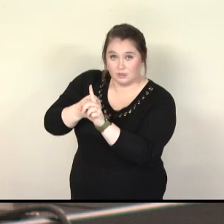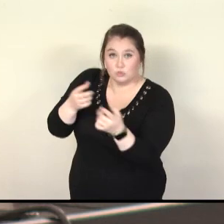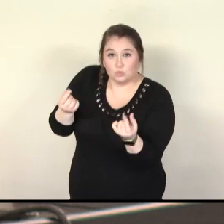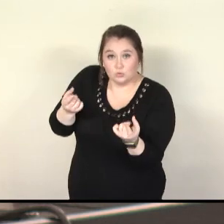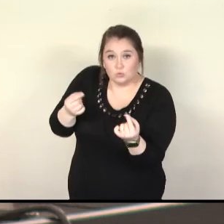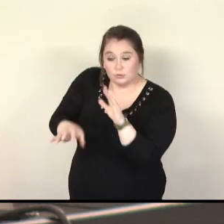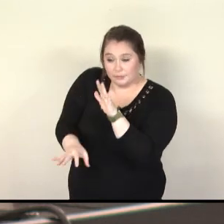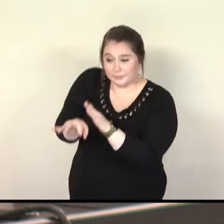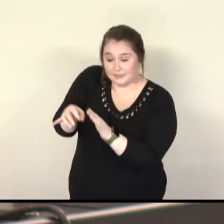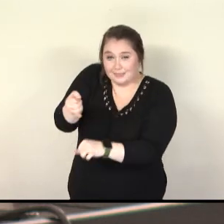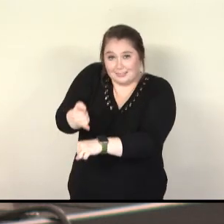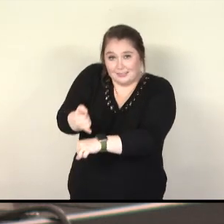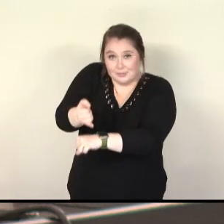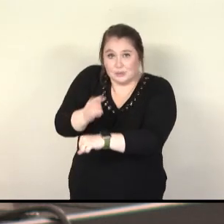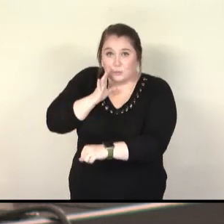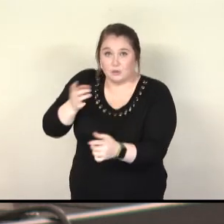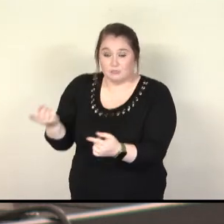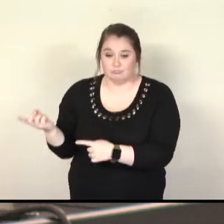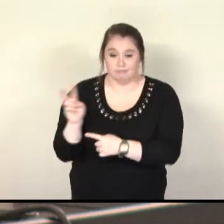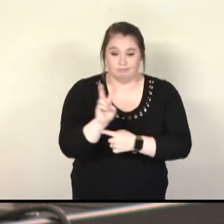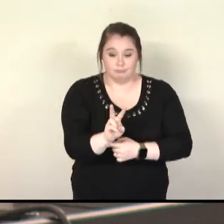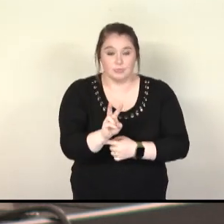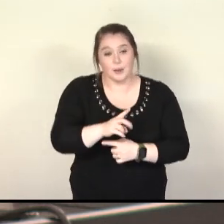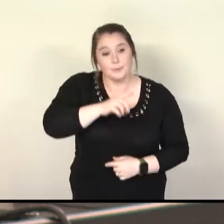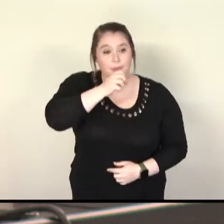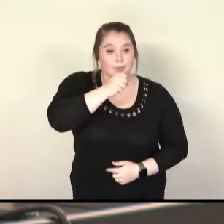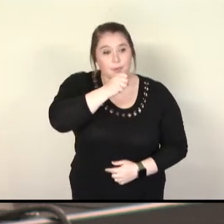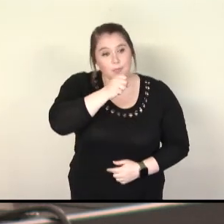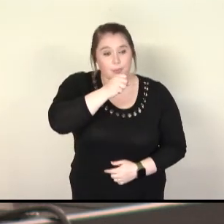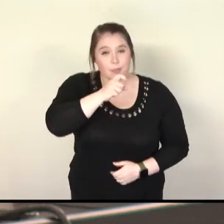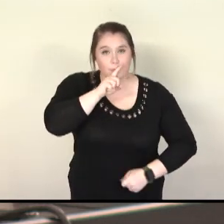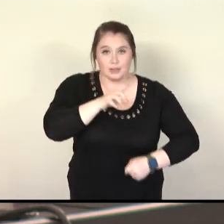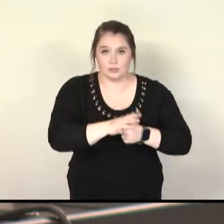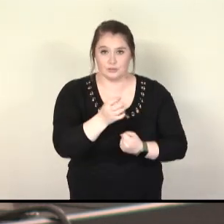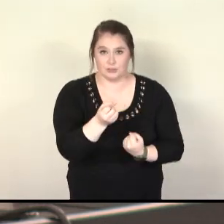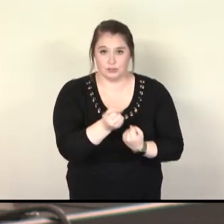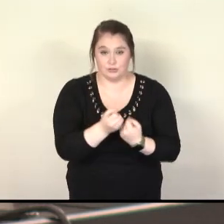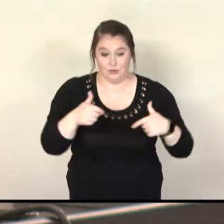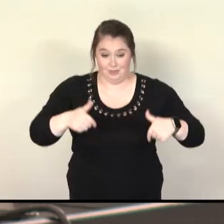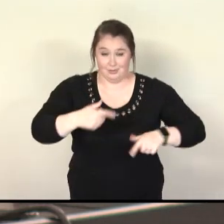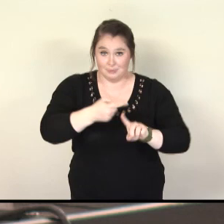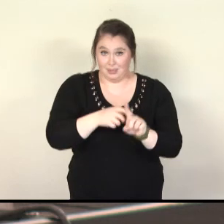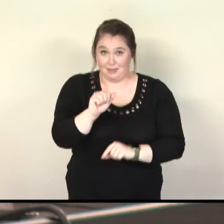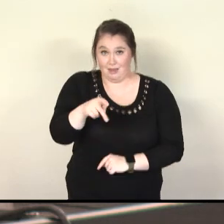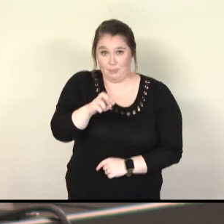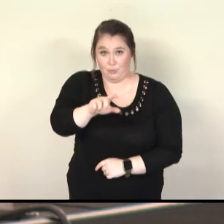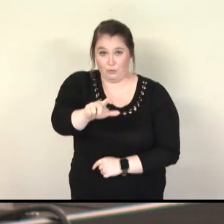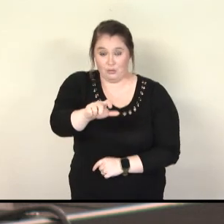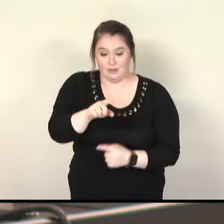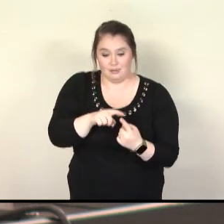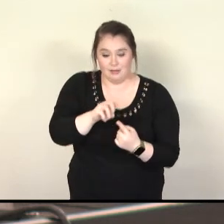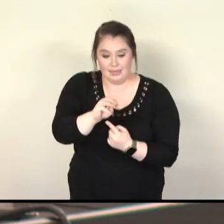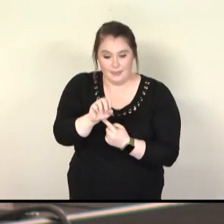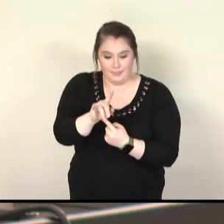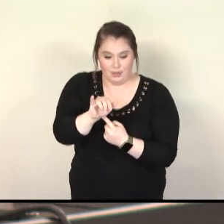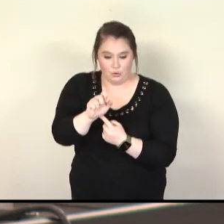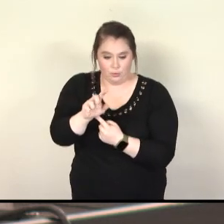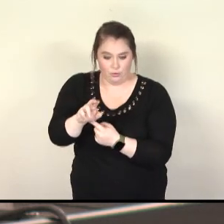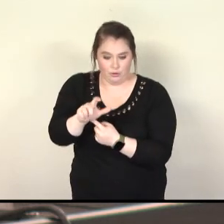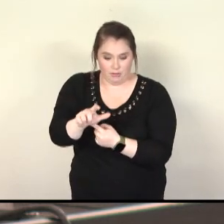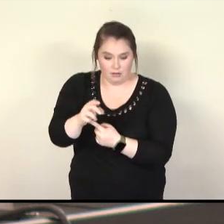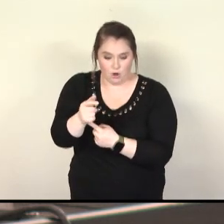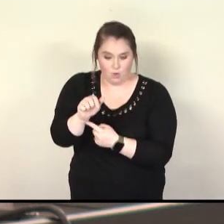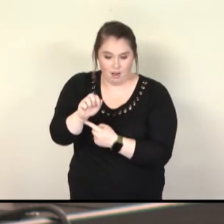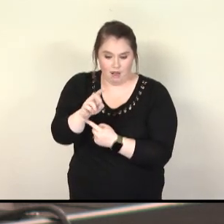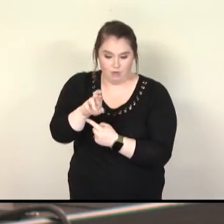of Allegiance at the regular business meeting of the Waco ISD Board of Trustees. For the month of April, Emmanuel Gallardo and